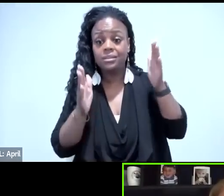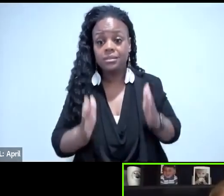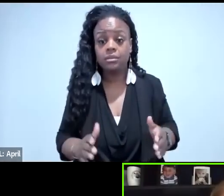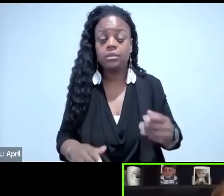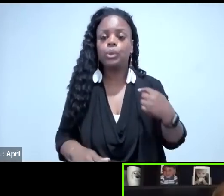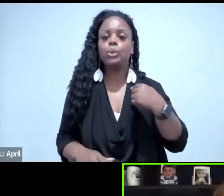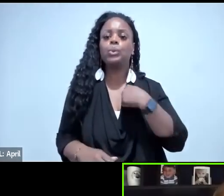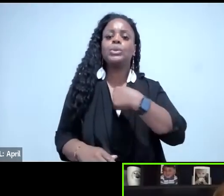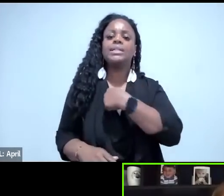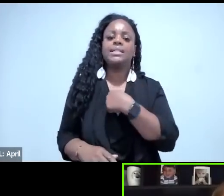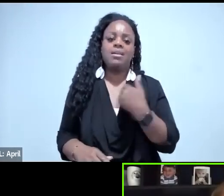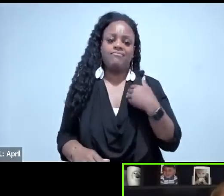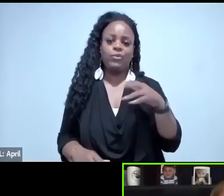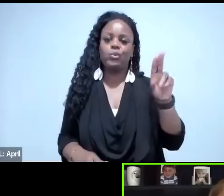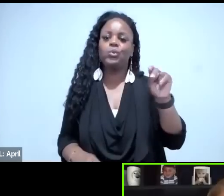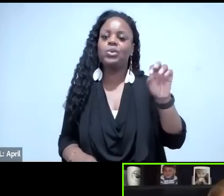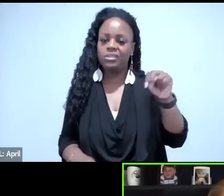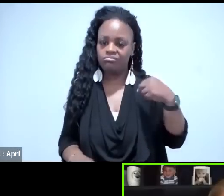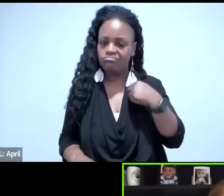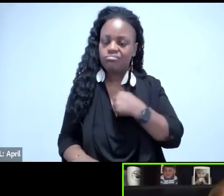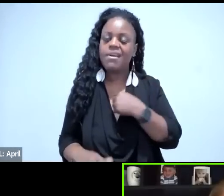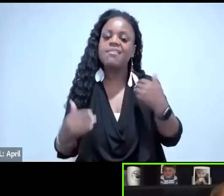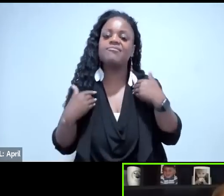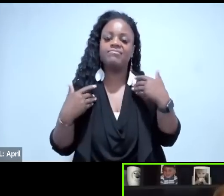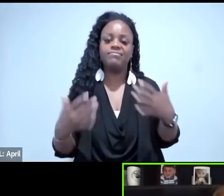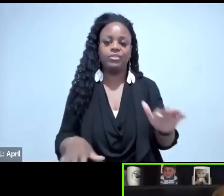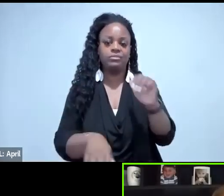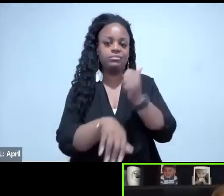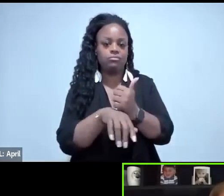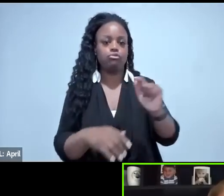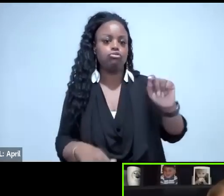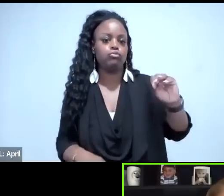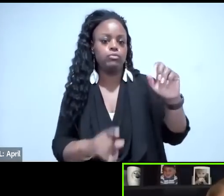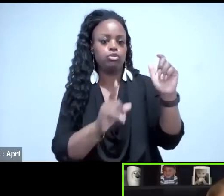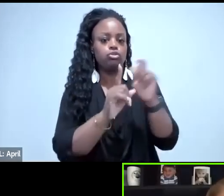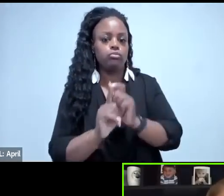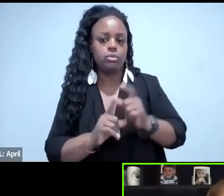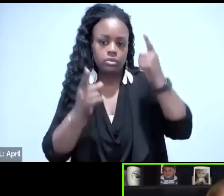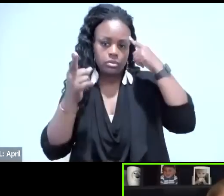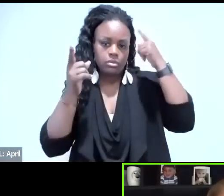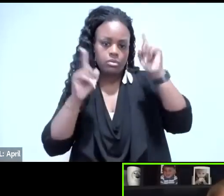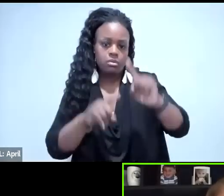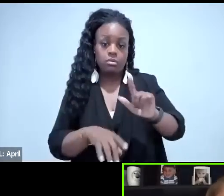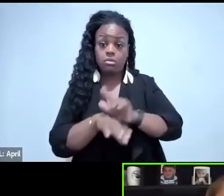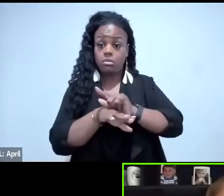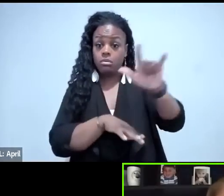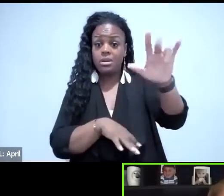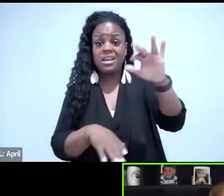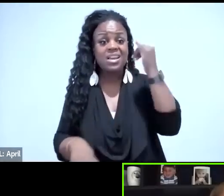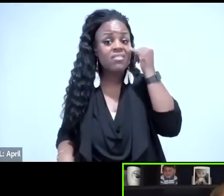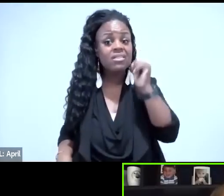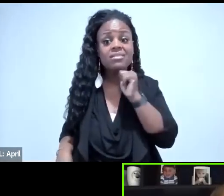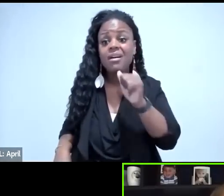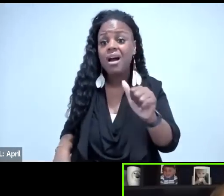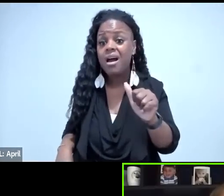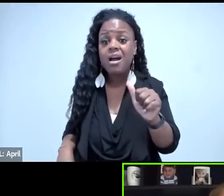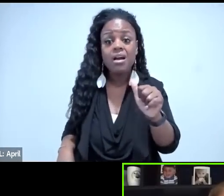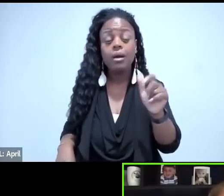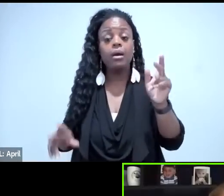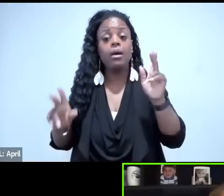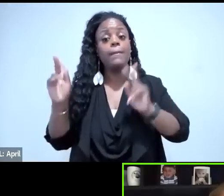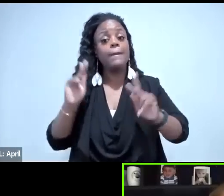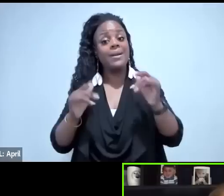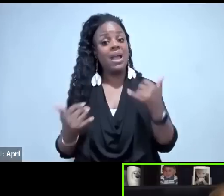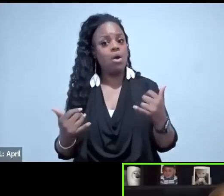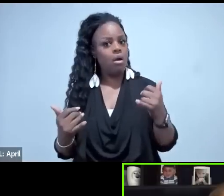terms. We're not willing to get on that plane if it's unsafe. People are saying, I didn't know flight attendants were union members. And suddenly